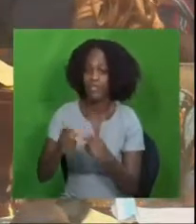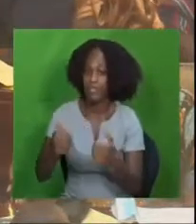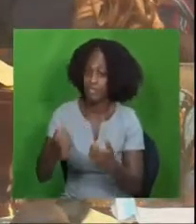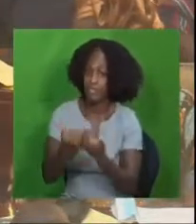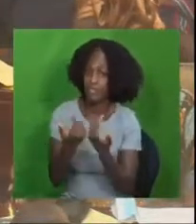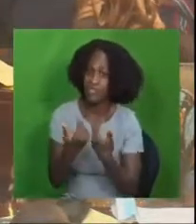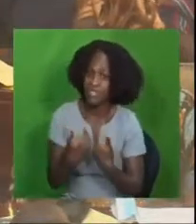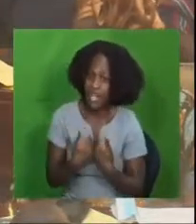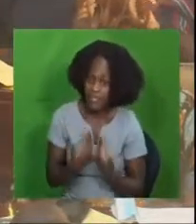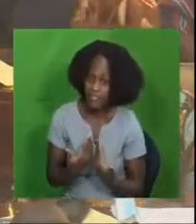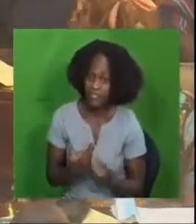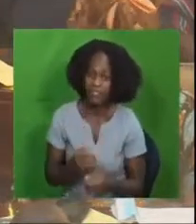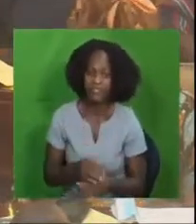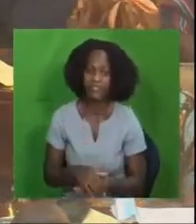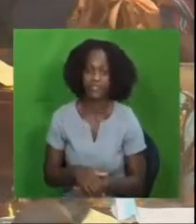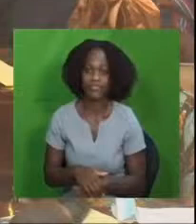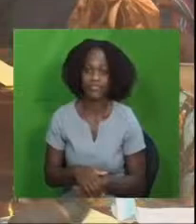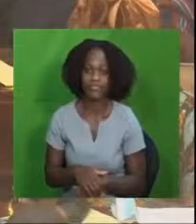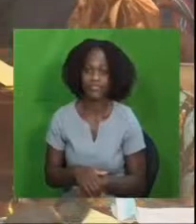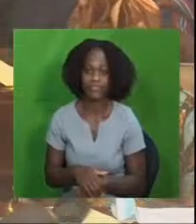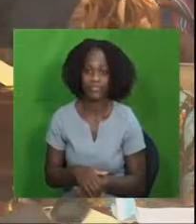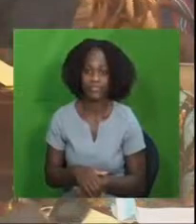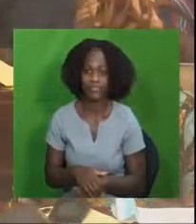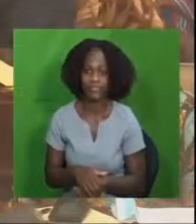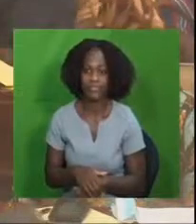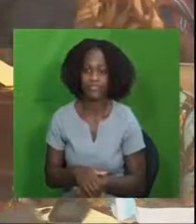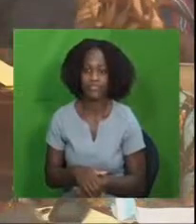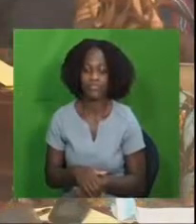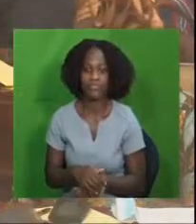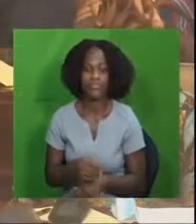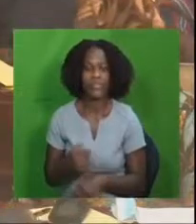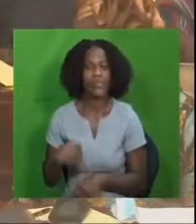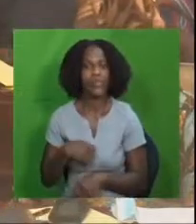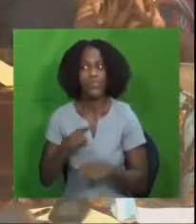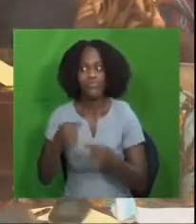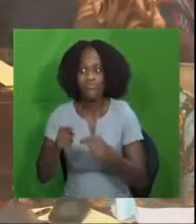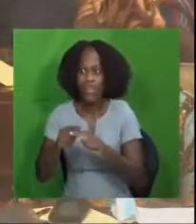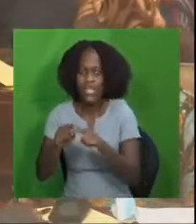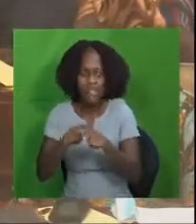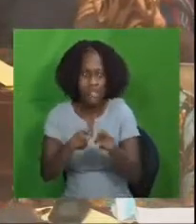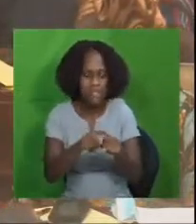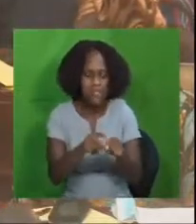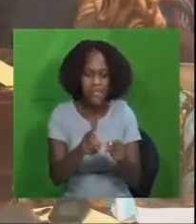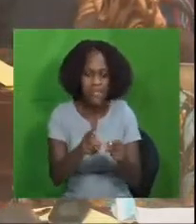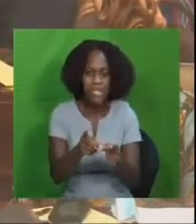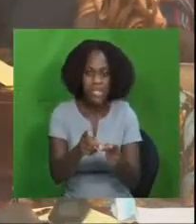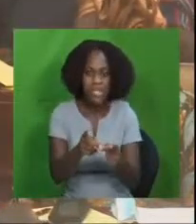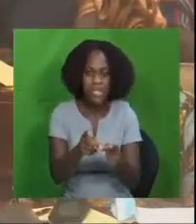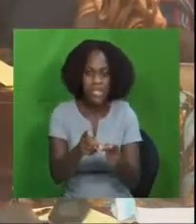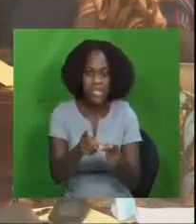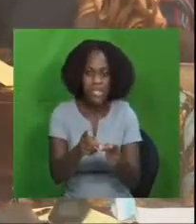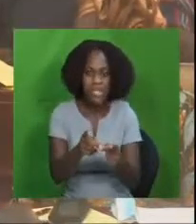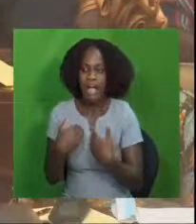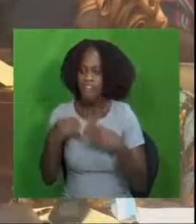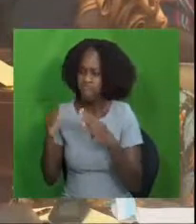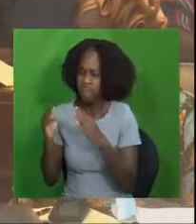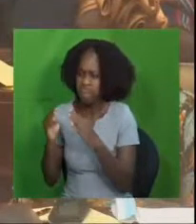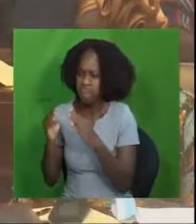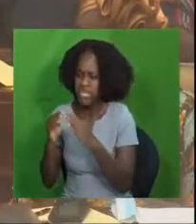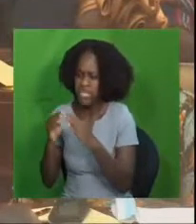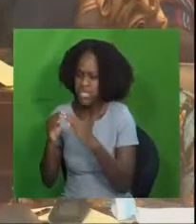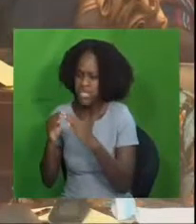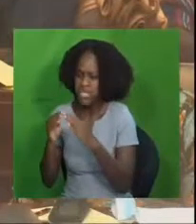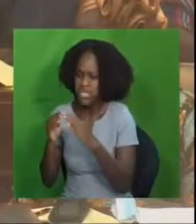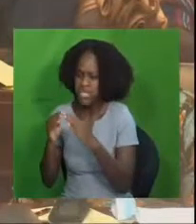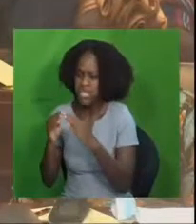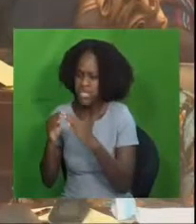well. Mr. Speaker, we have been to several places and we've had town hall meetings, and all you hear them